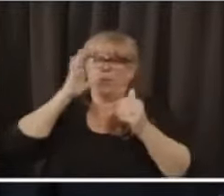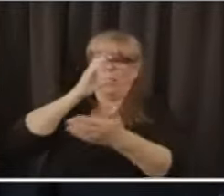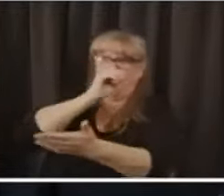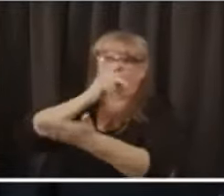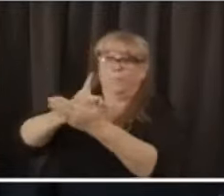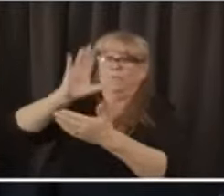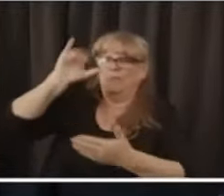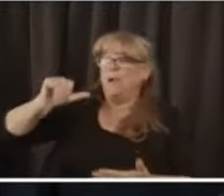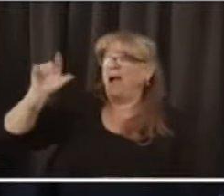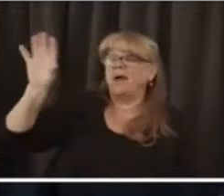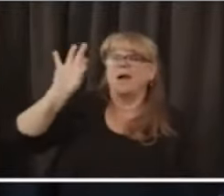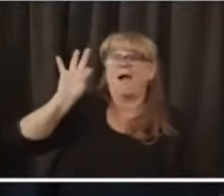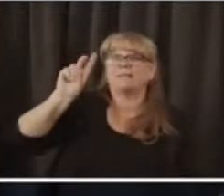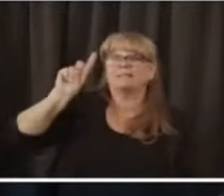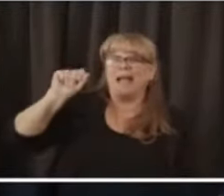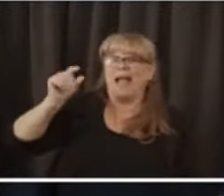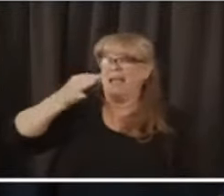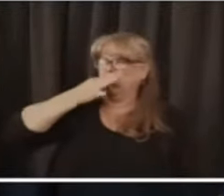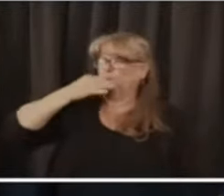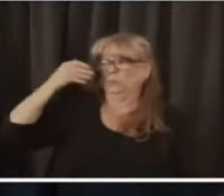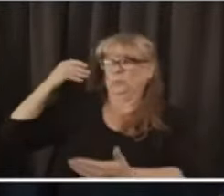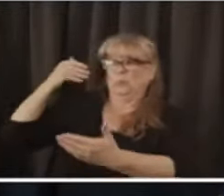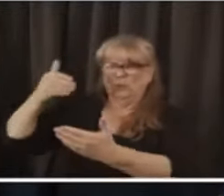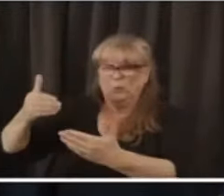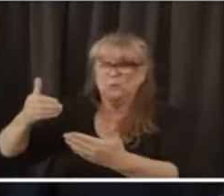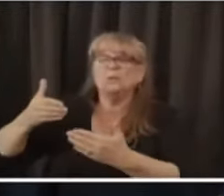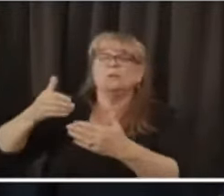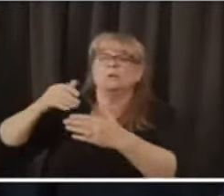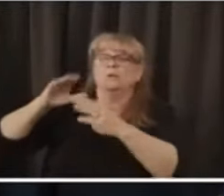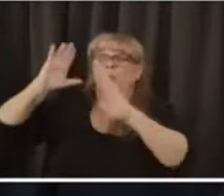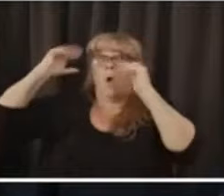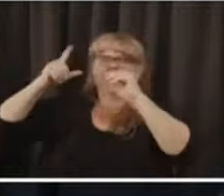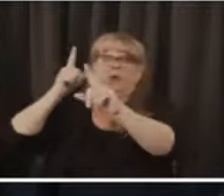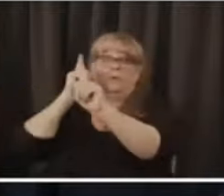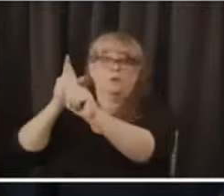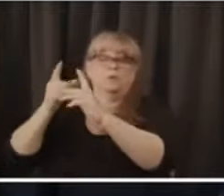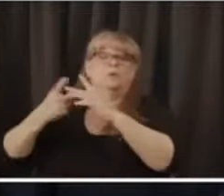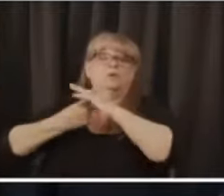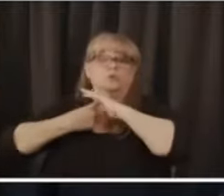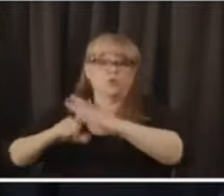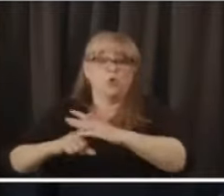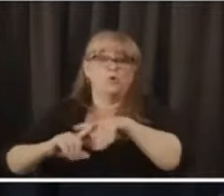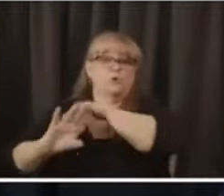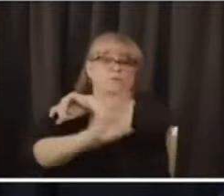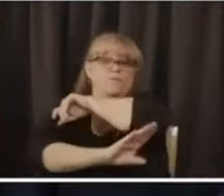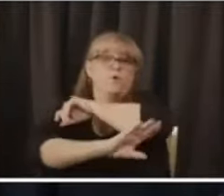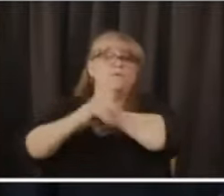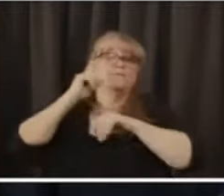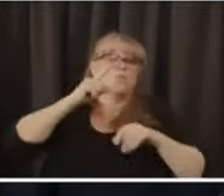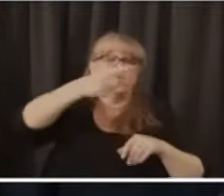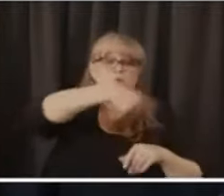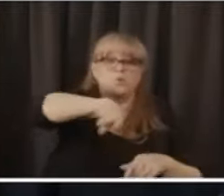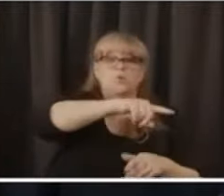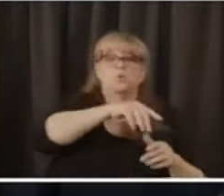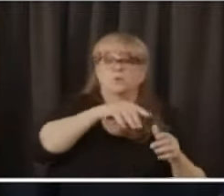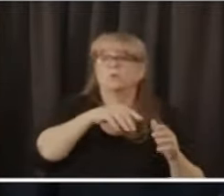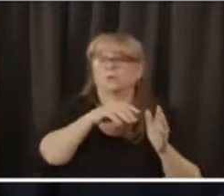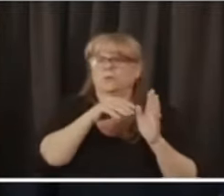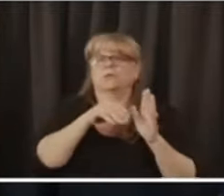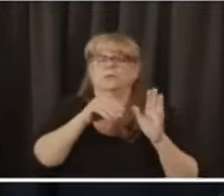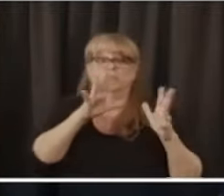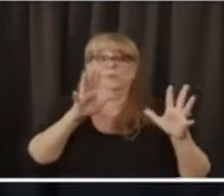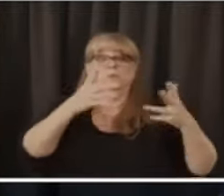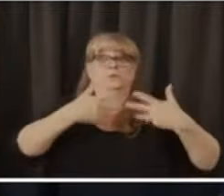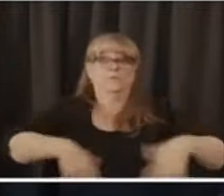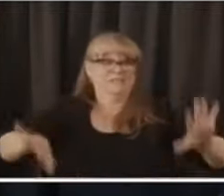protected before students return to school in the fall. We just have a few more weeks of school this year. School districts will finish out the year with the types